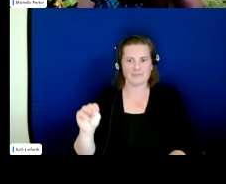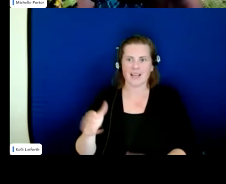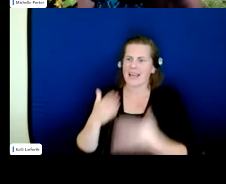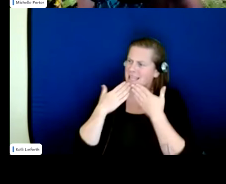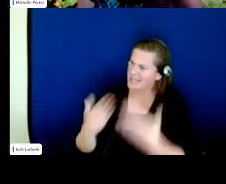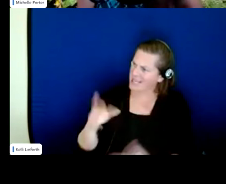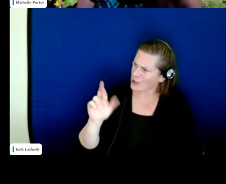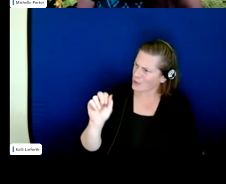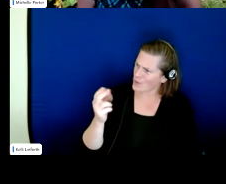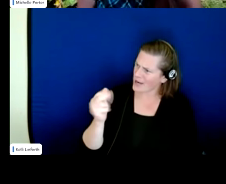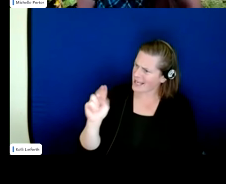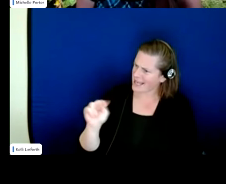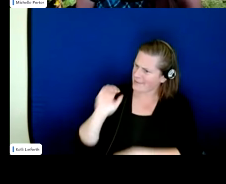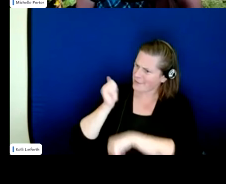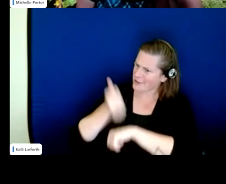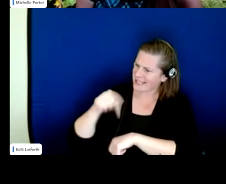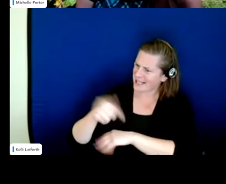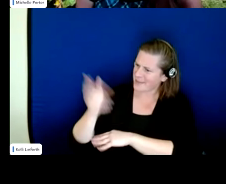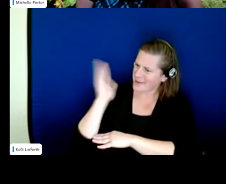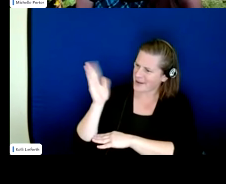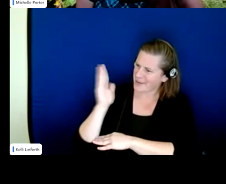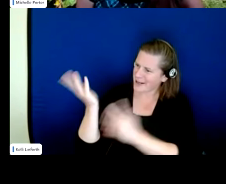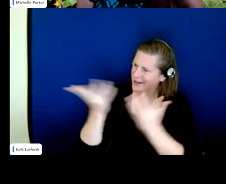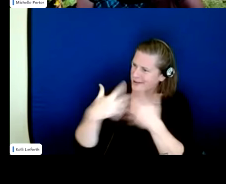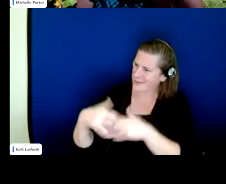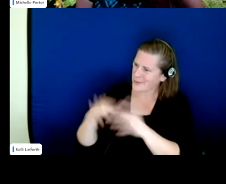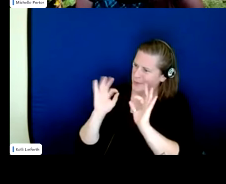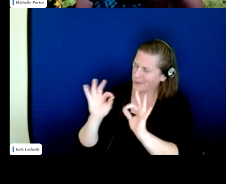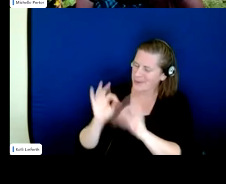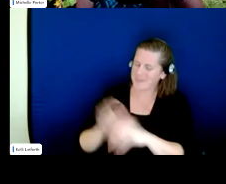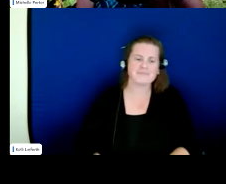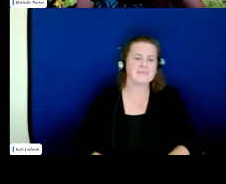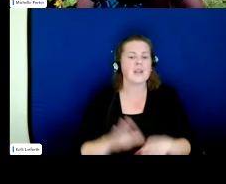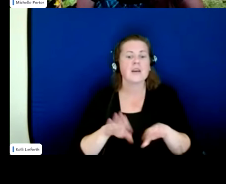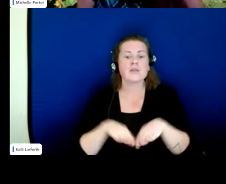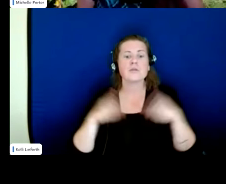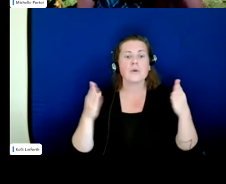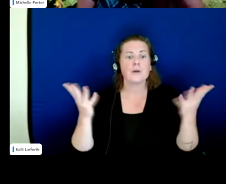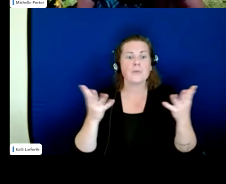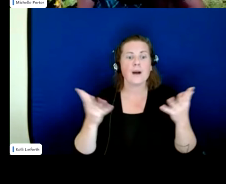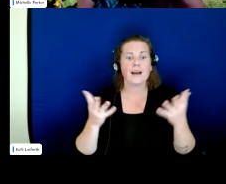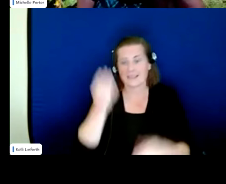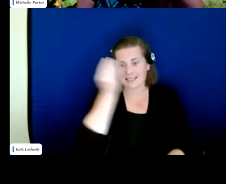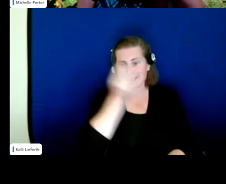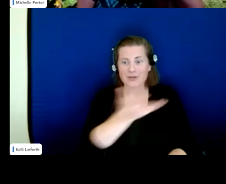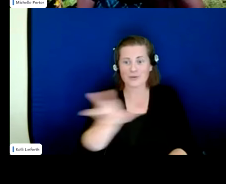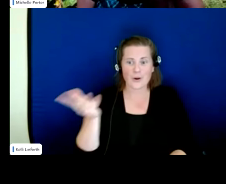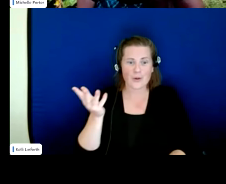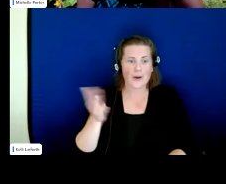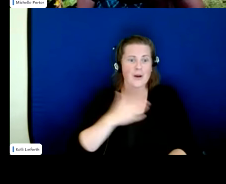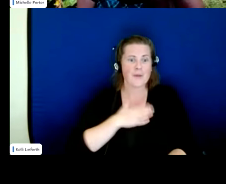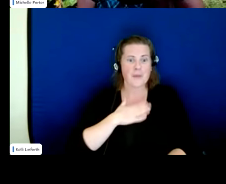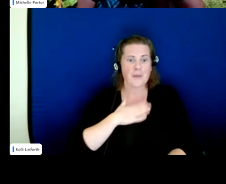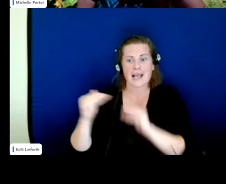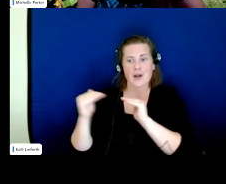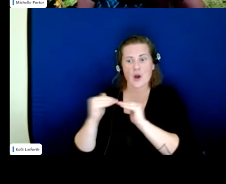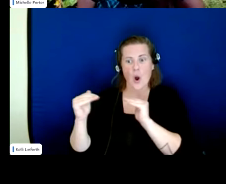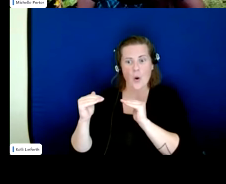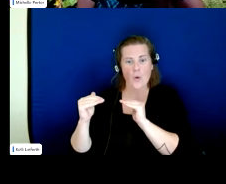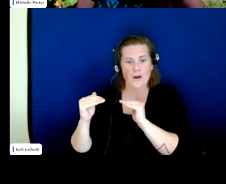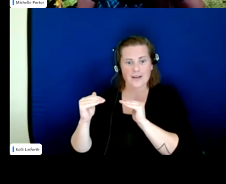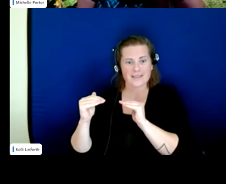the arrangements for this webinar today. So I'm going to start by letting you know the fact that my co-presenter unfortunately